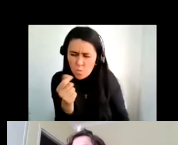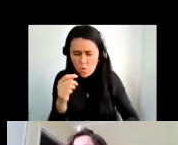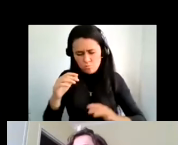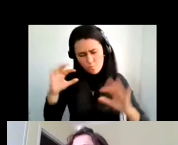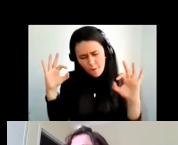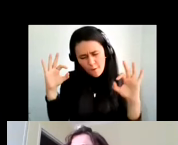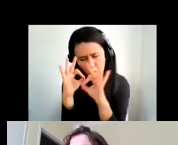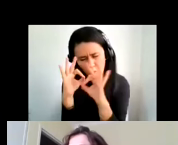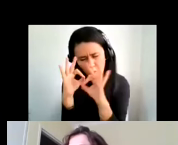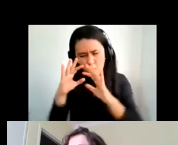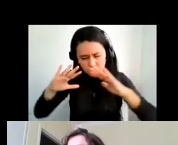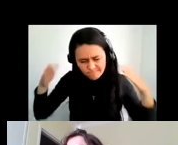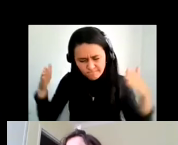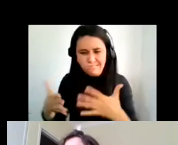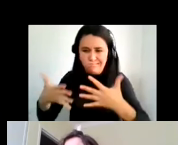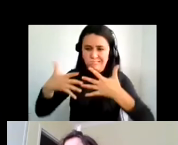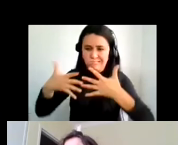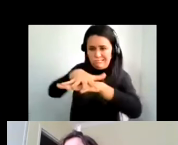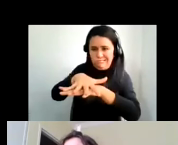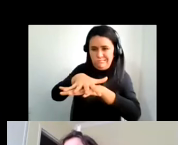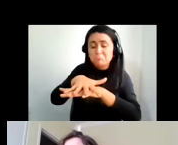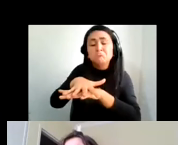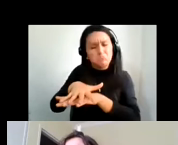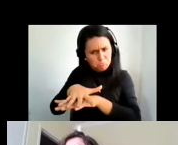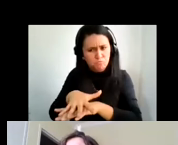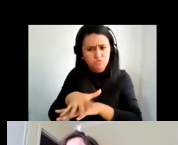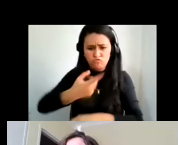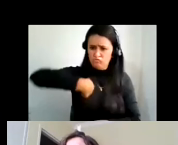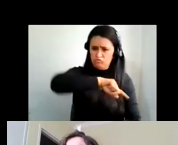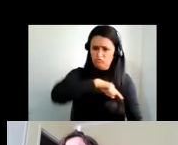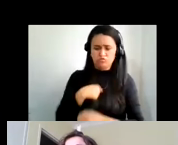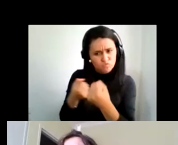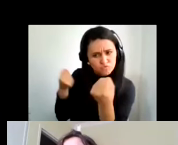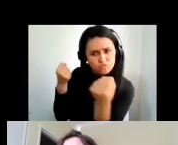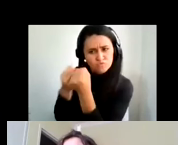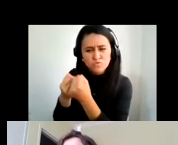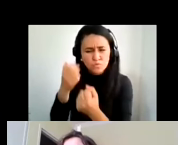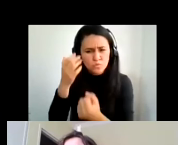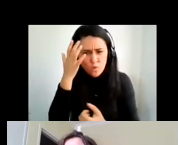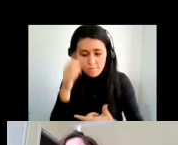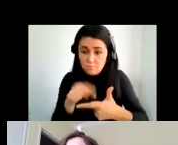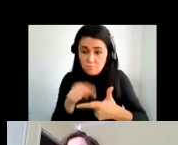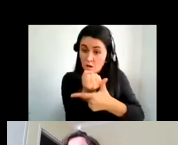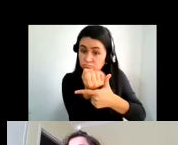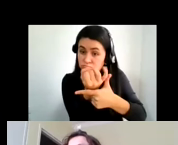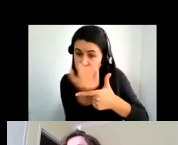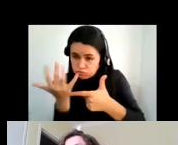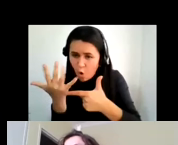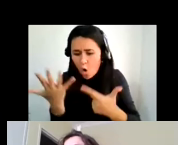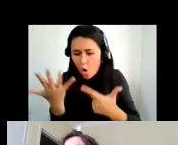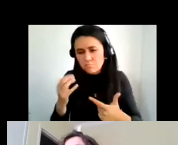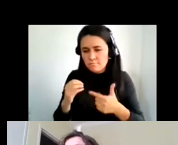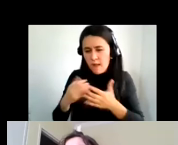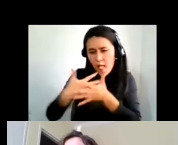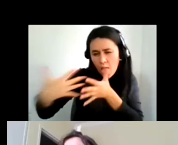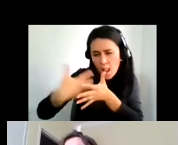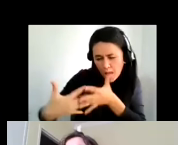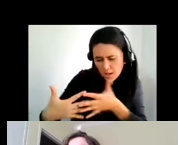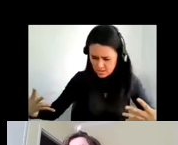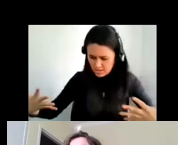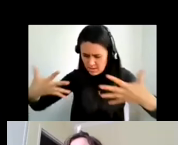because quantitative and qualitative together can provide very important insights that when you use one alone,